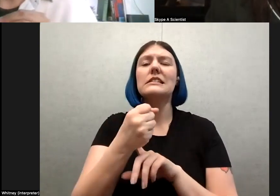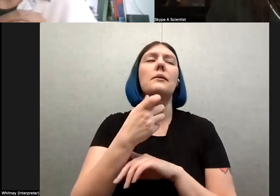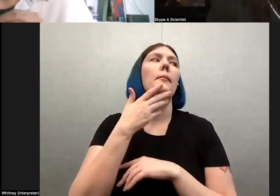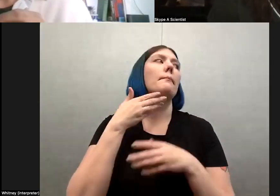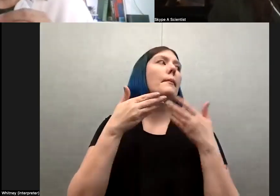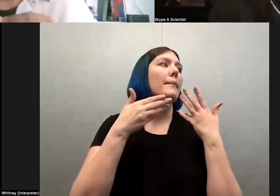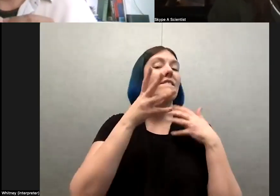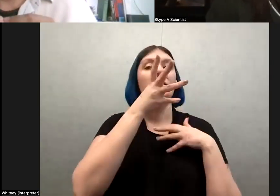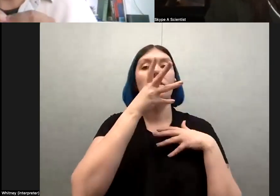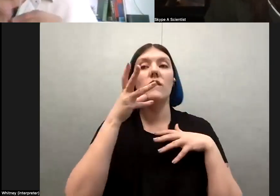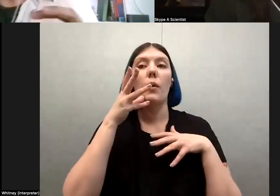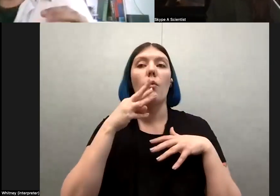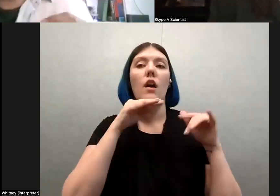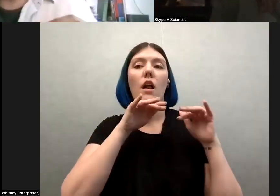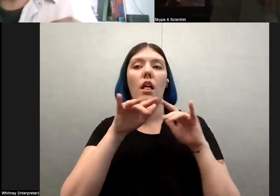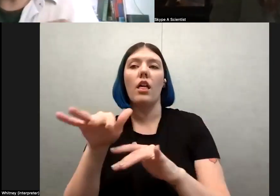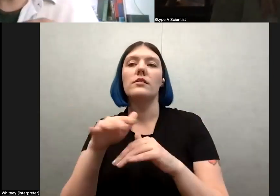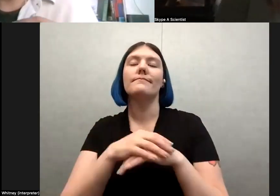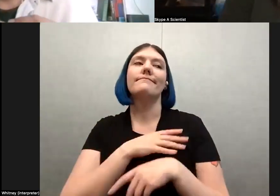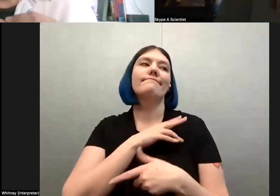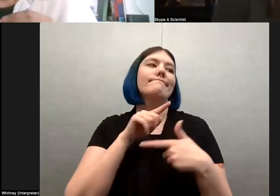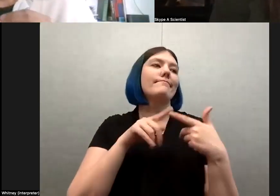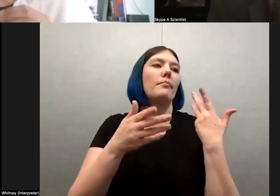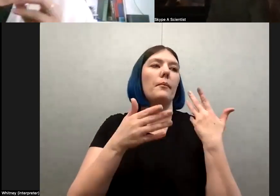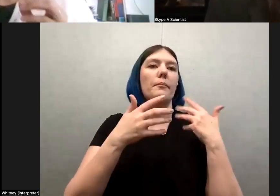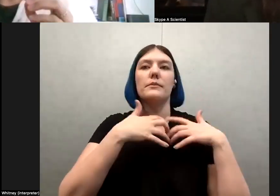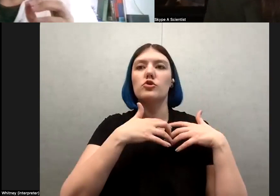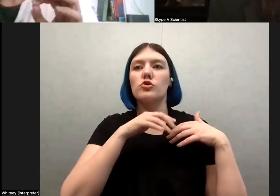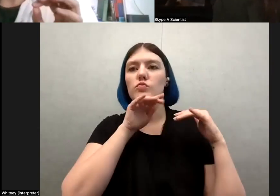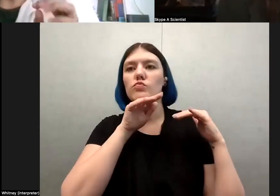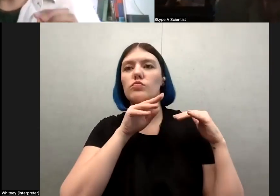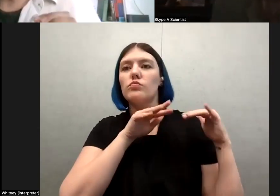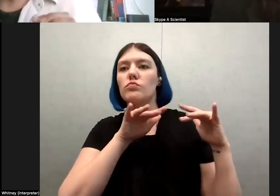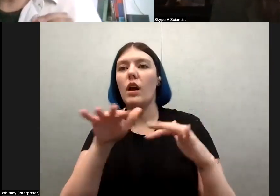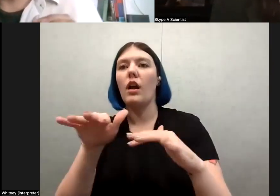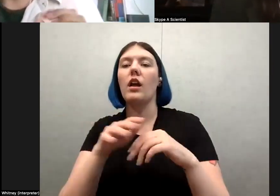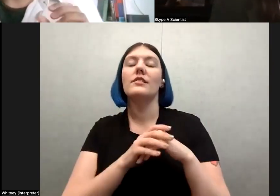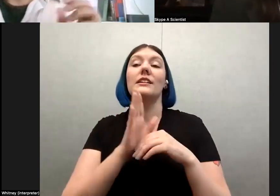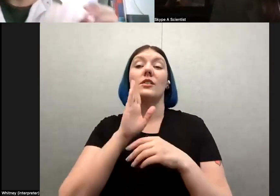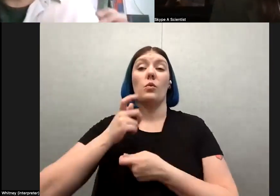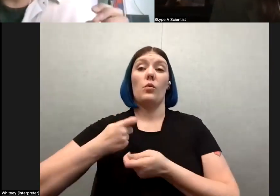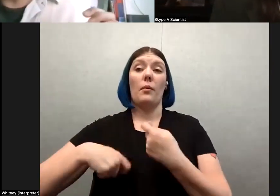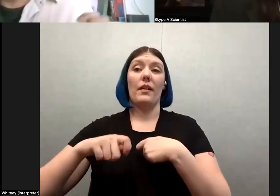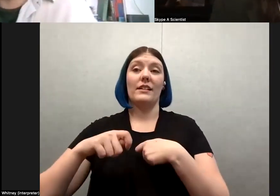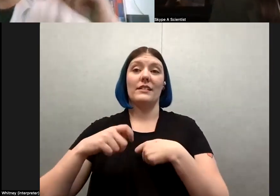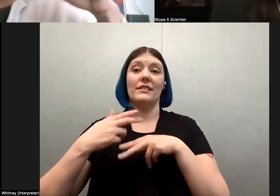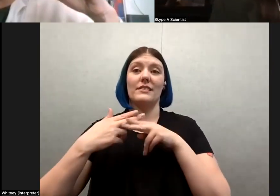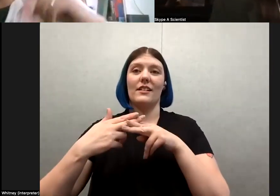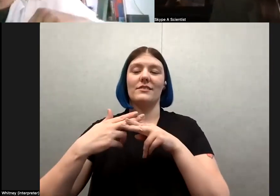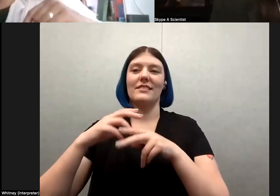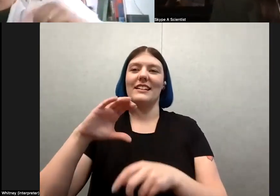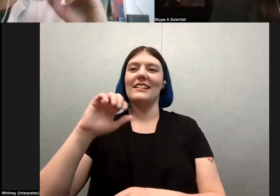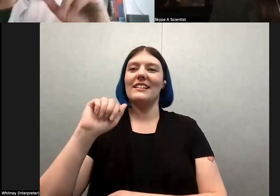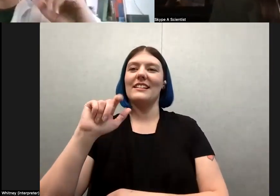maybe from industry runoff, it will get replaced with something called cattail. So you